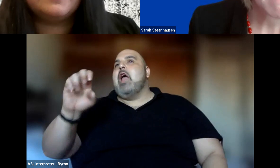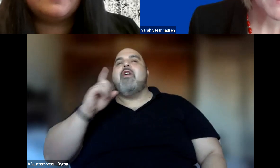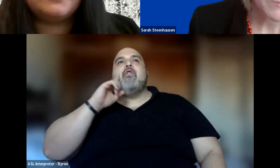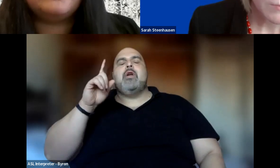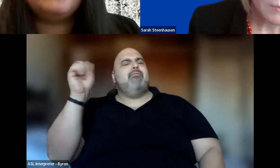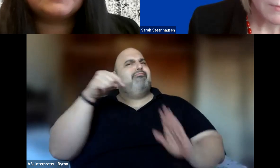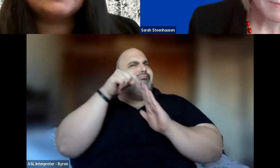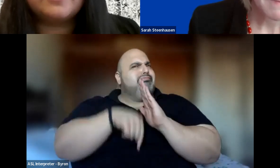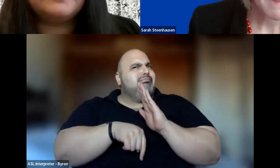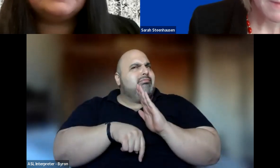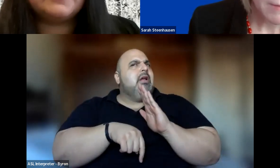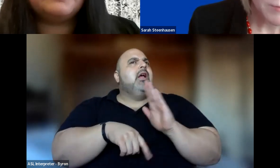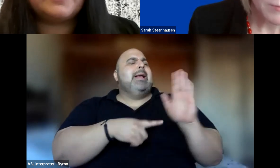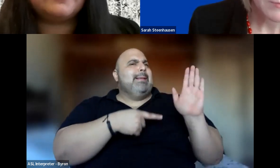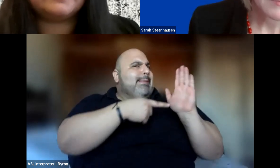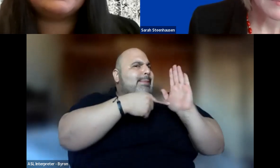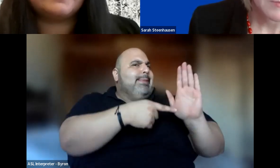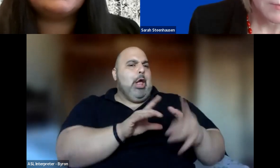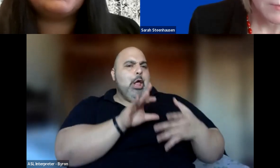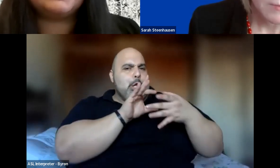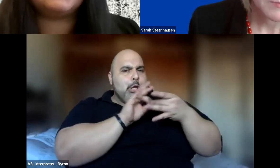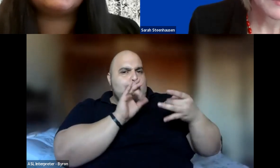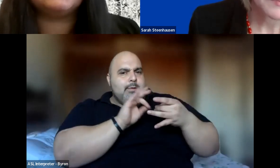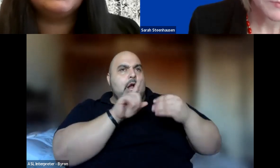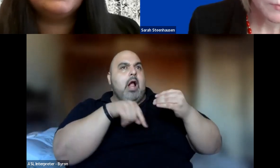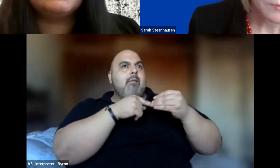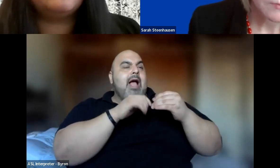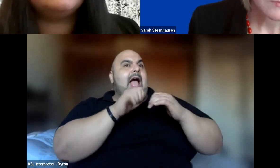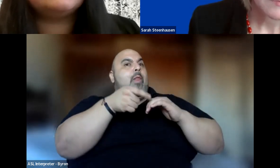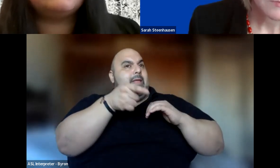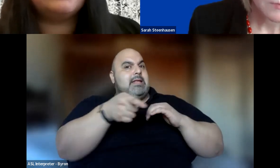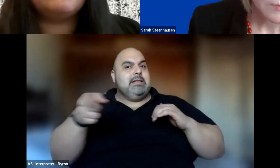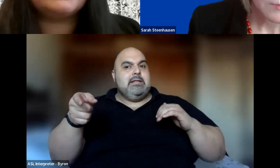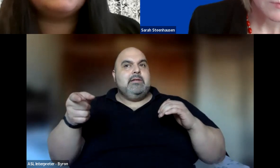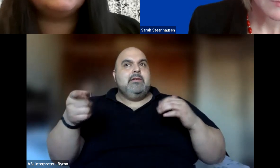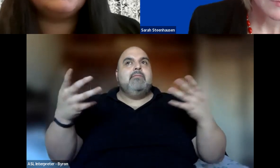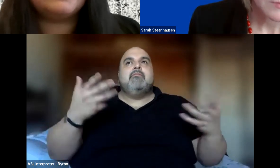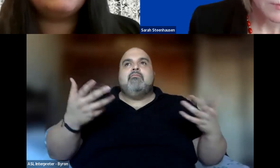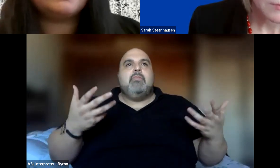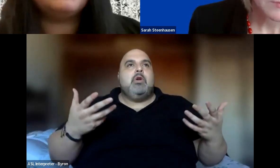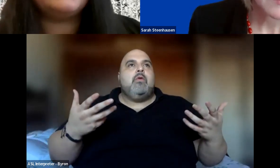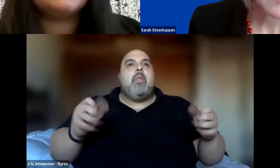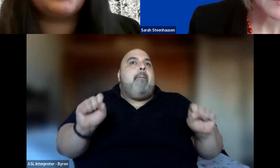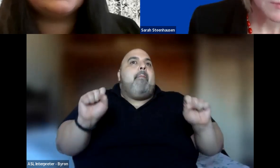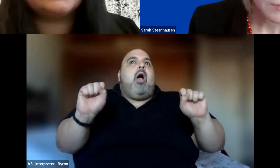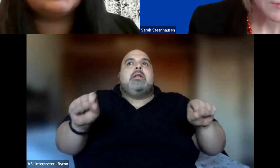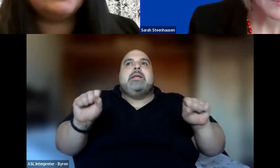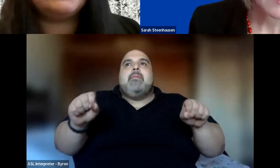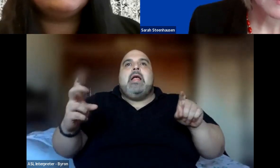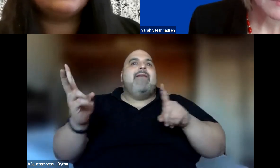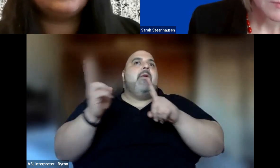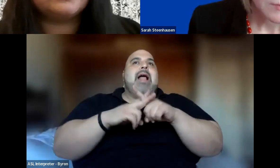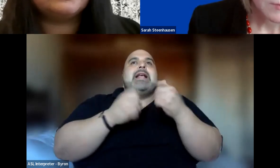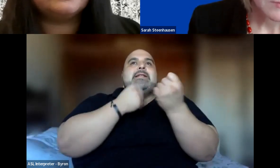insightful just commentary about how this has the potential, like what is the realm of possibility about applying supported